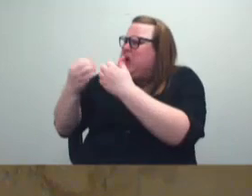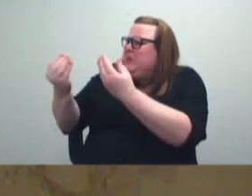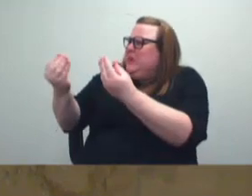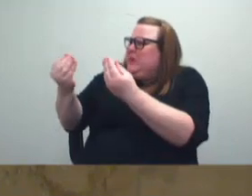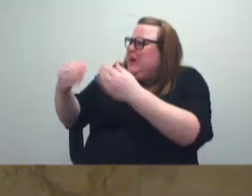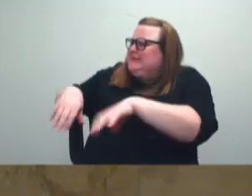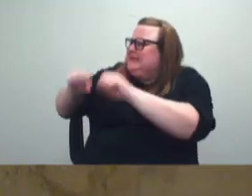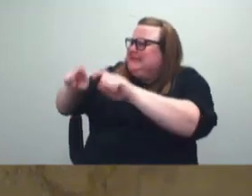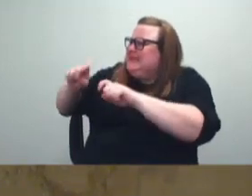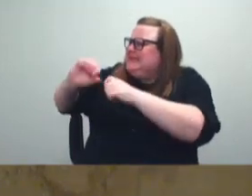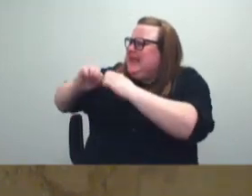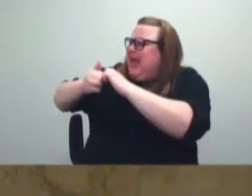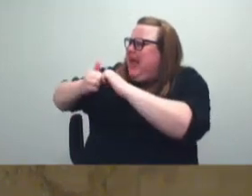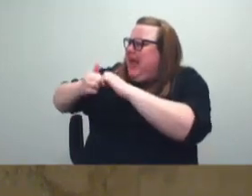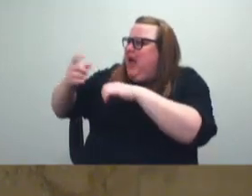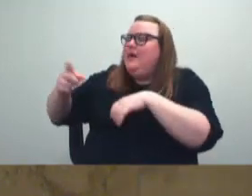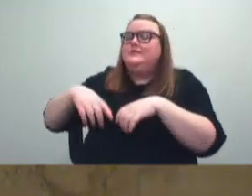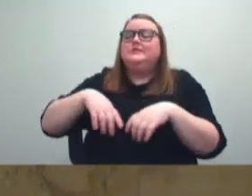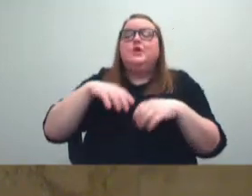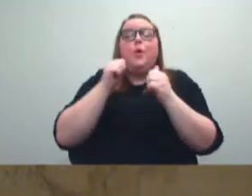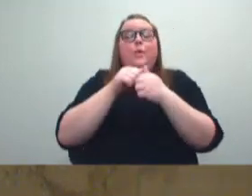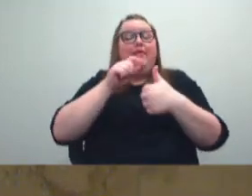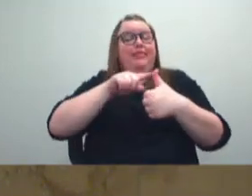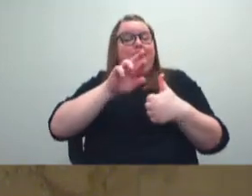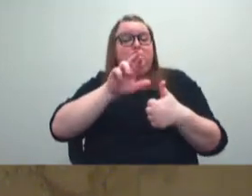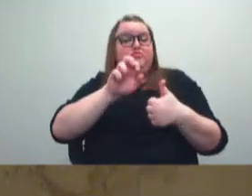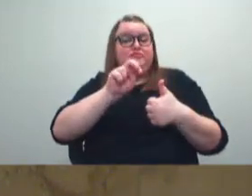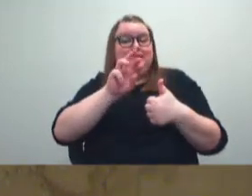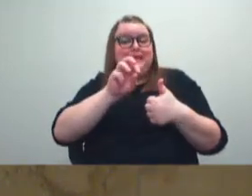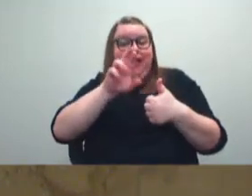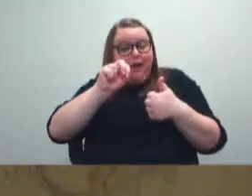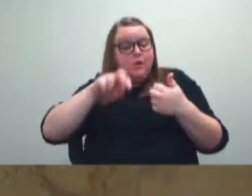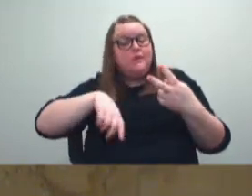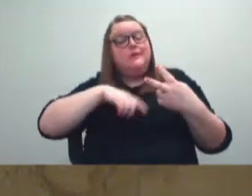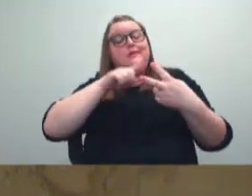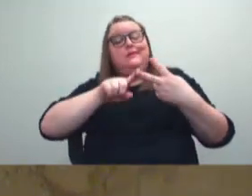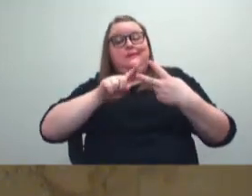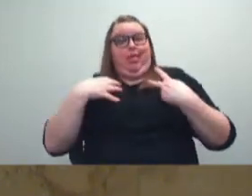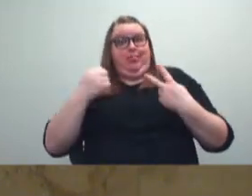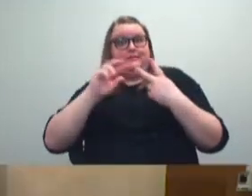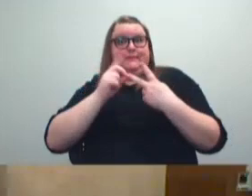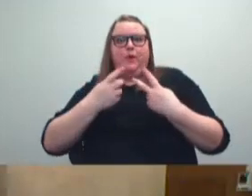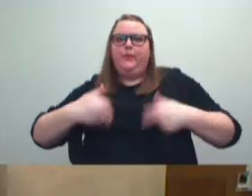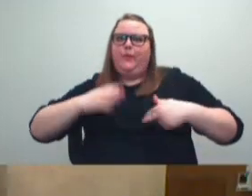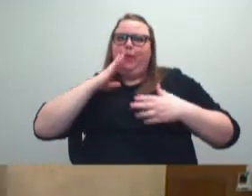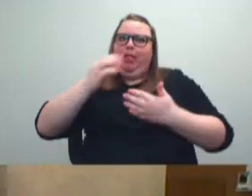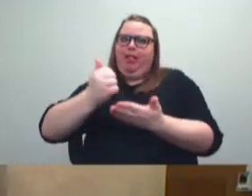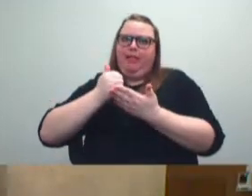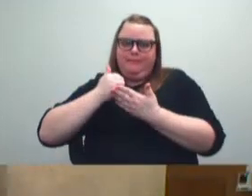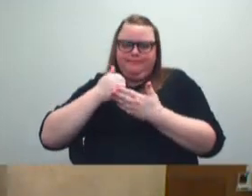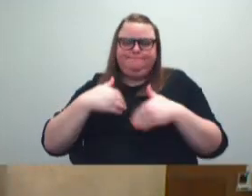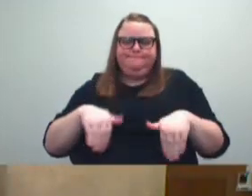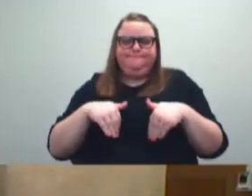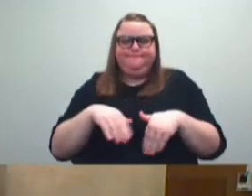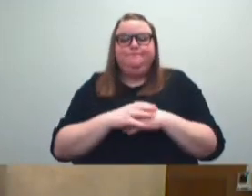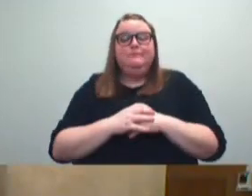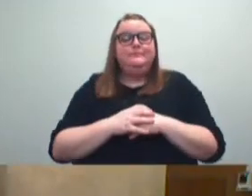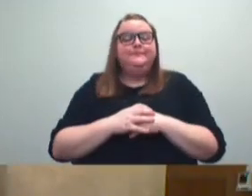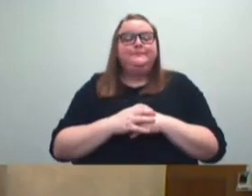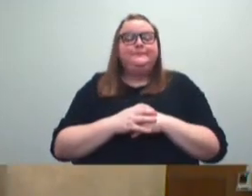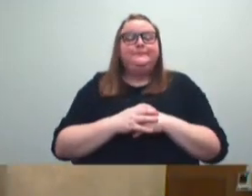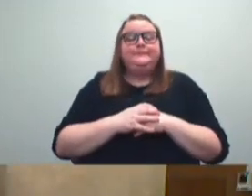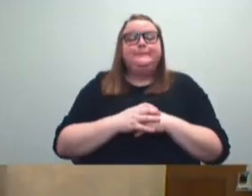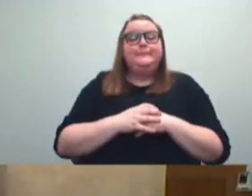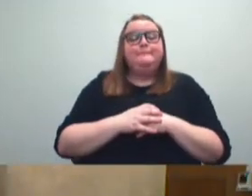department, this is going to be huge and help tremendously. So you talk a little bit about that. Sure, absolutely. So at the